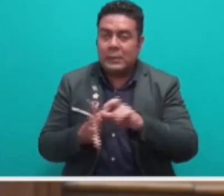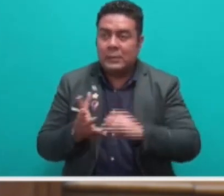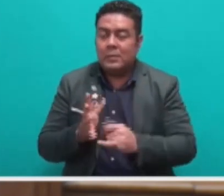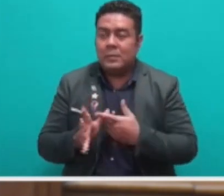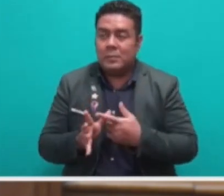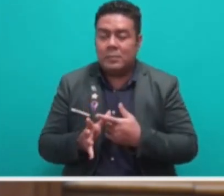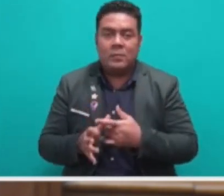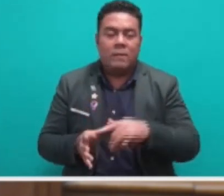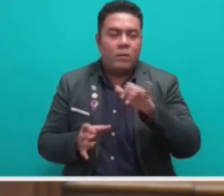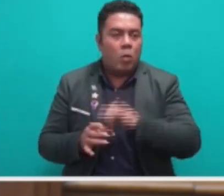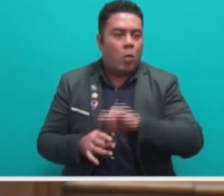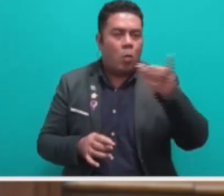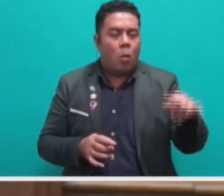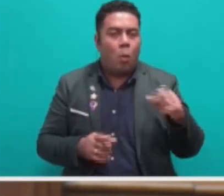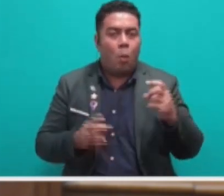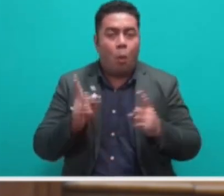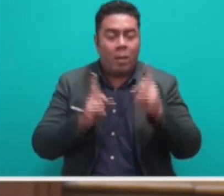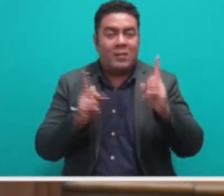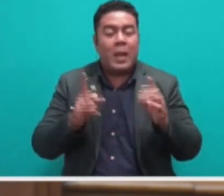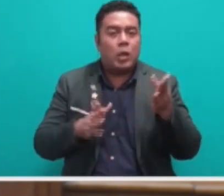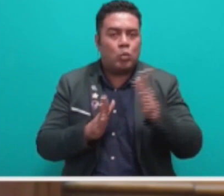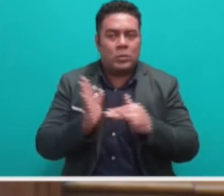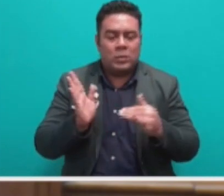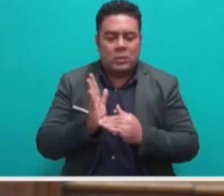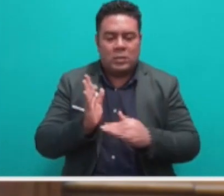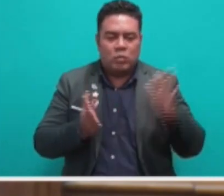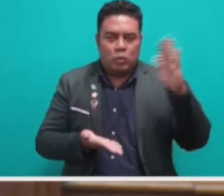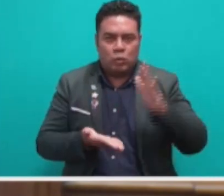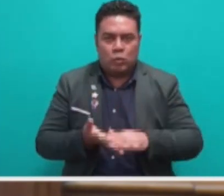for Auckland, New Zealand, is reduced from